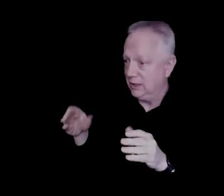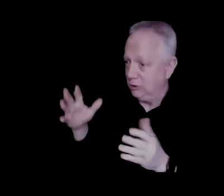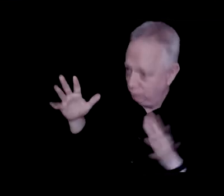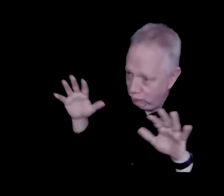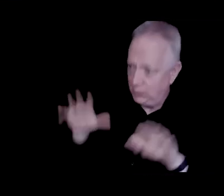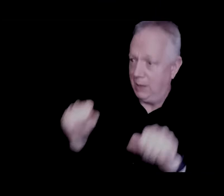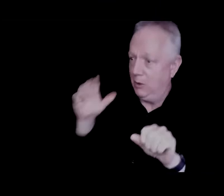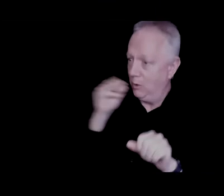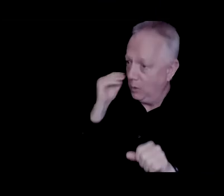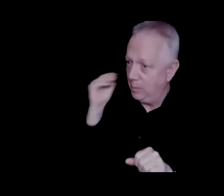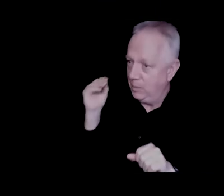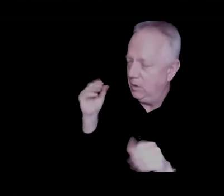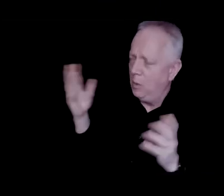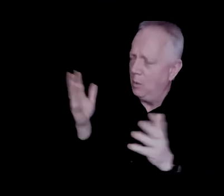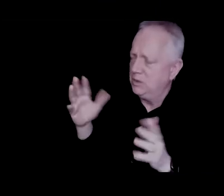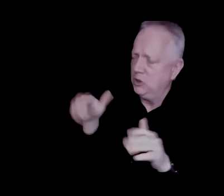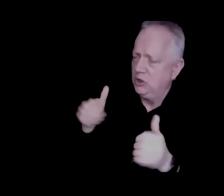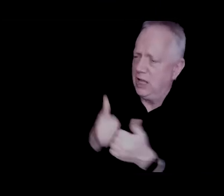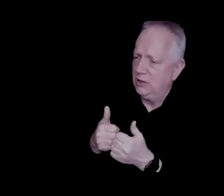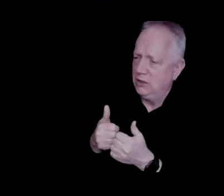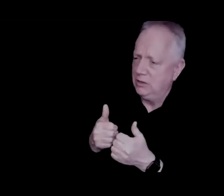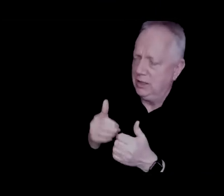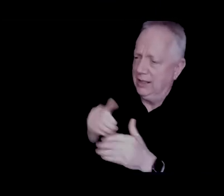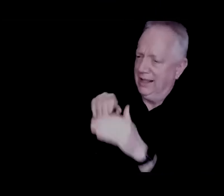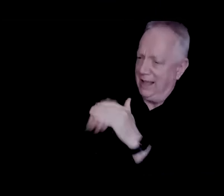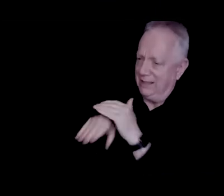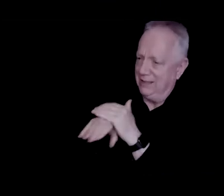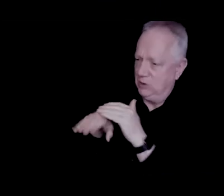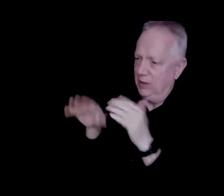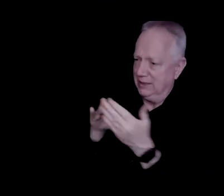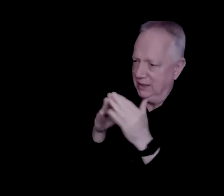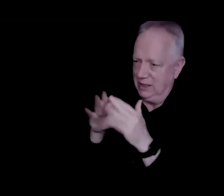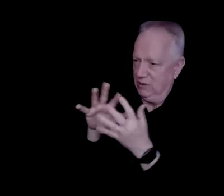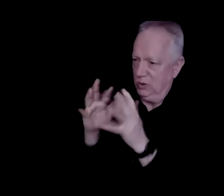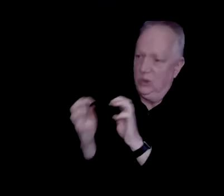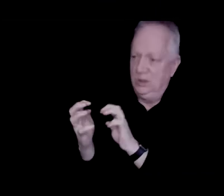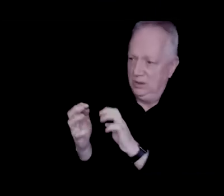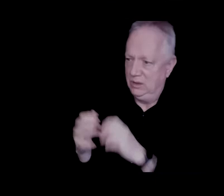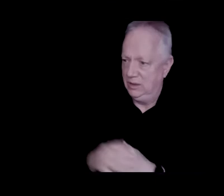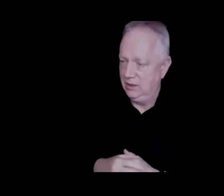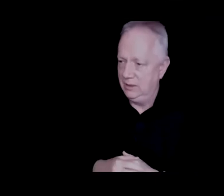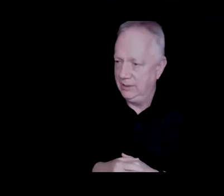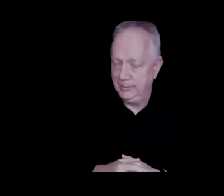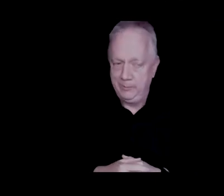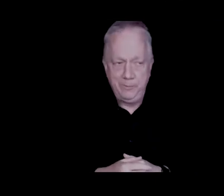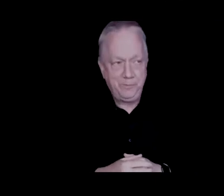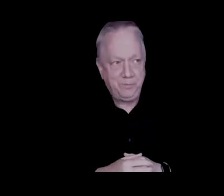home. What were some of the challenges of getting access to this city of ruins?